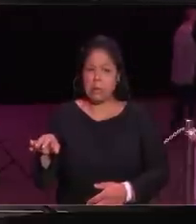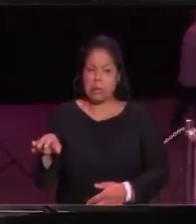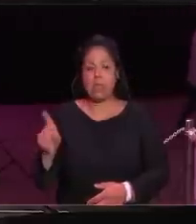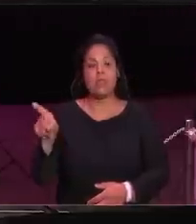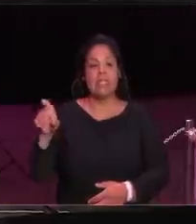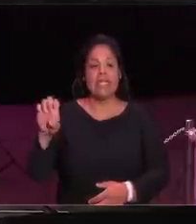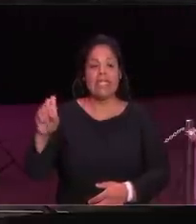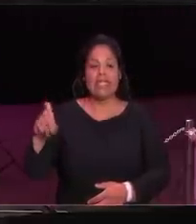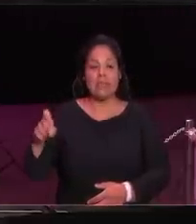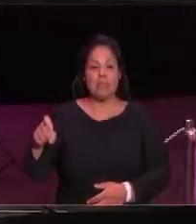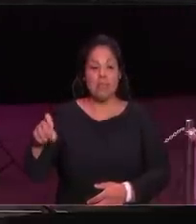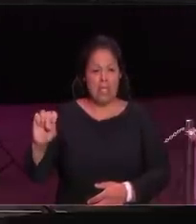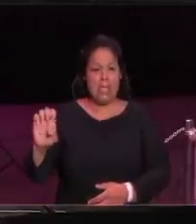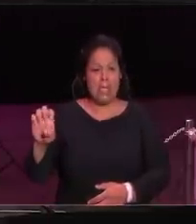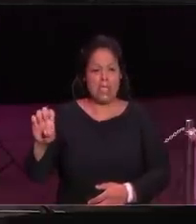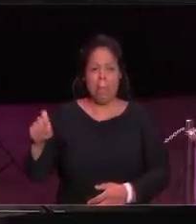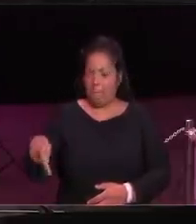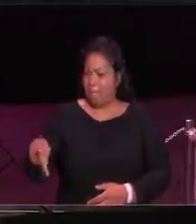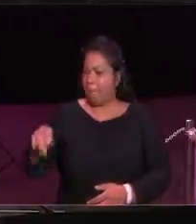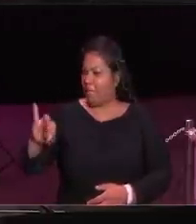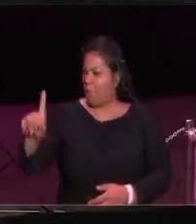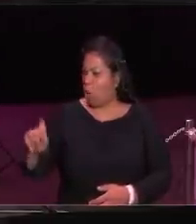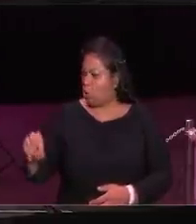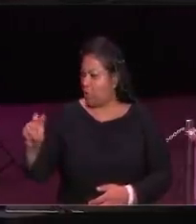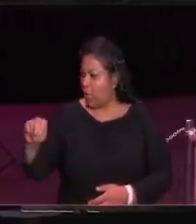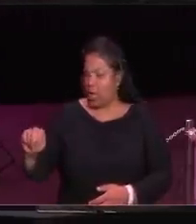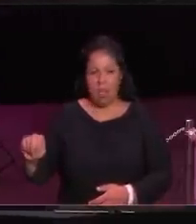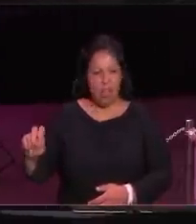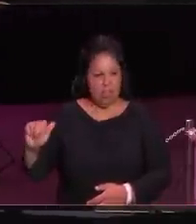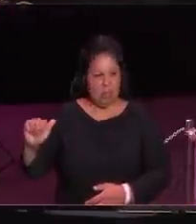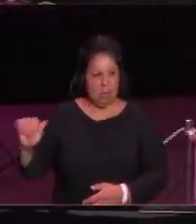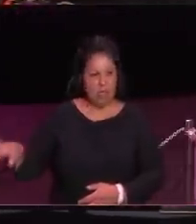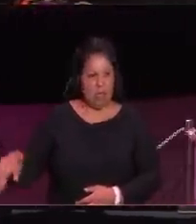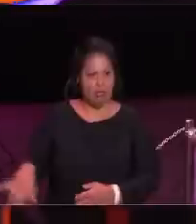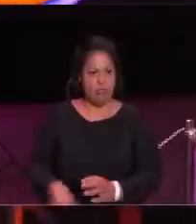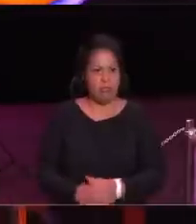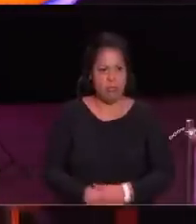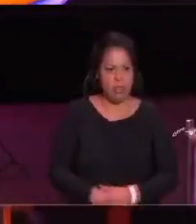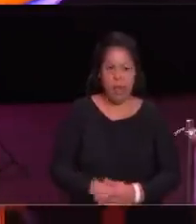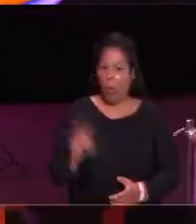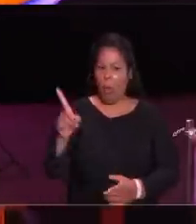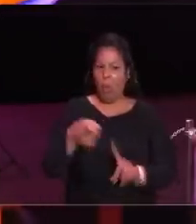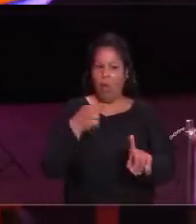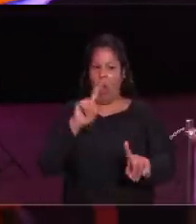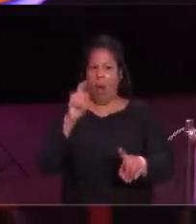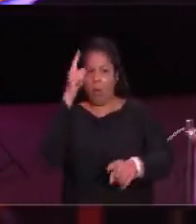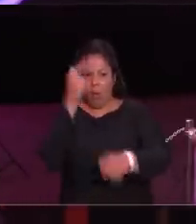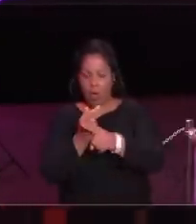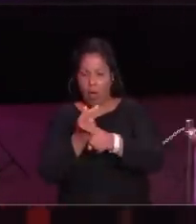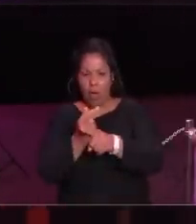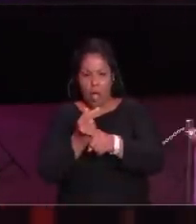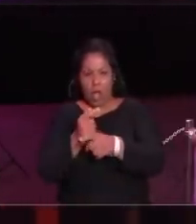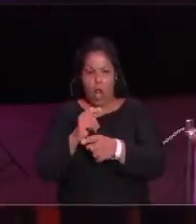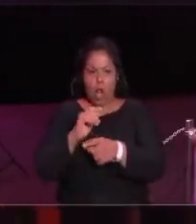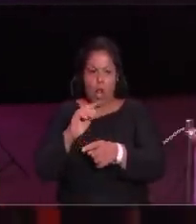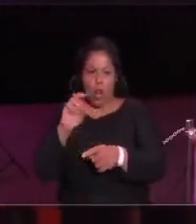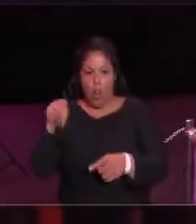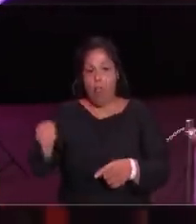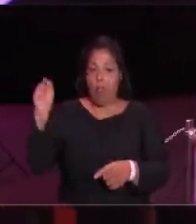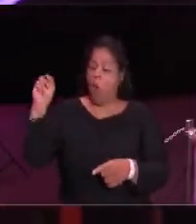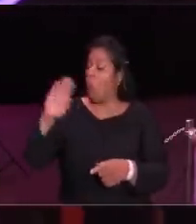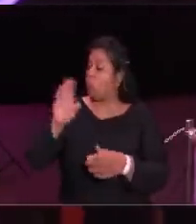Espinosa, thank you. God bless you, $1,000. Where are you from, brother? North Central District,